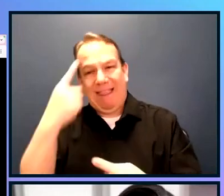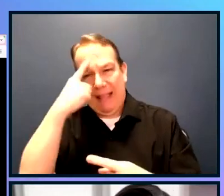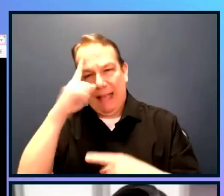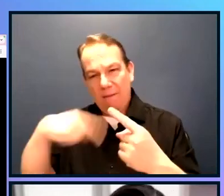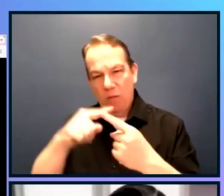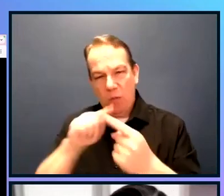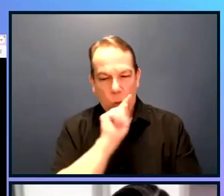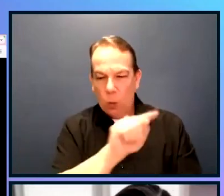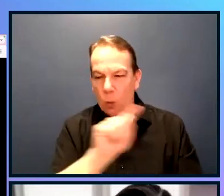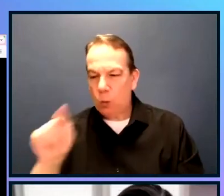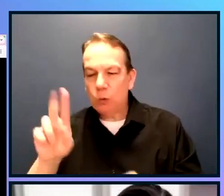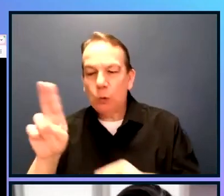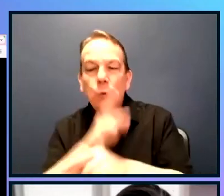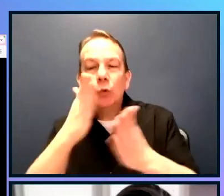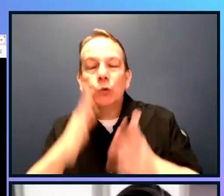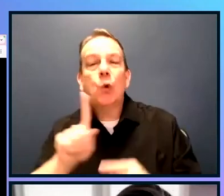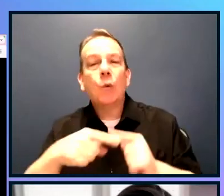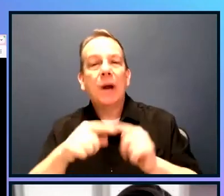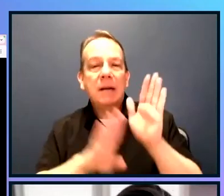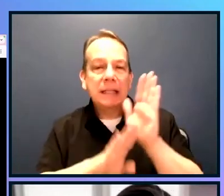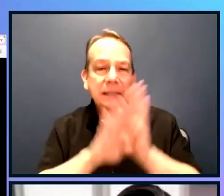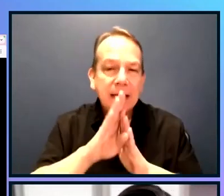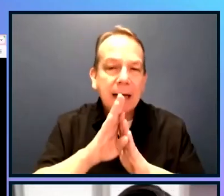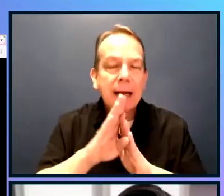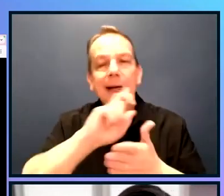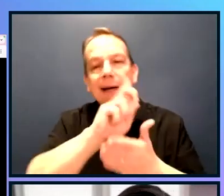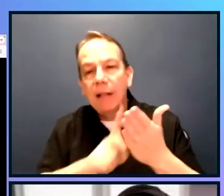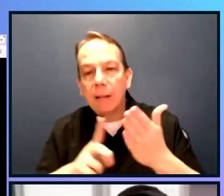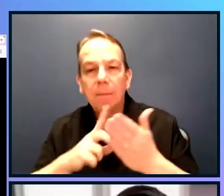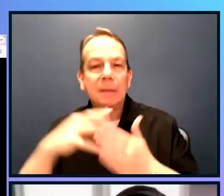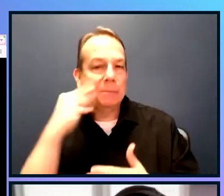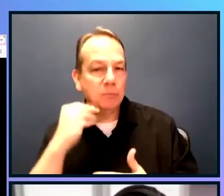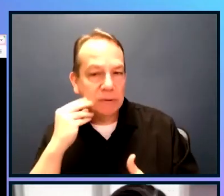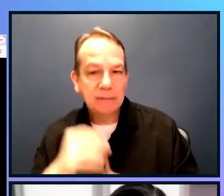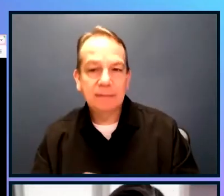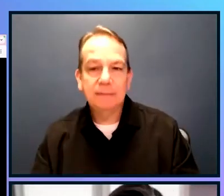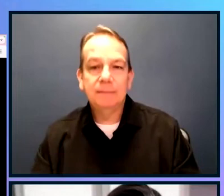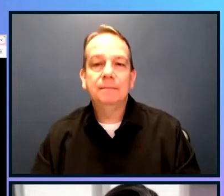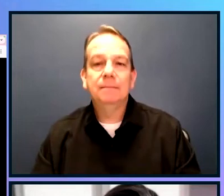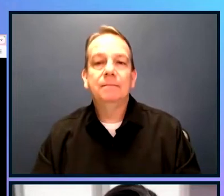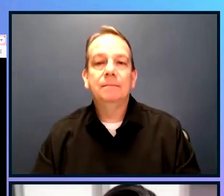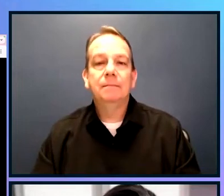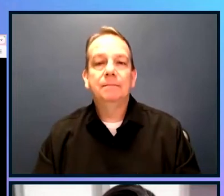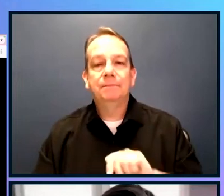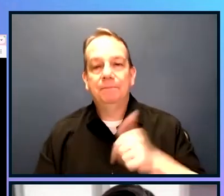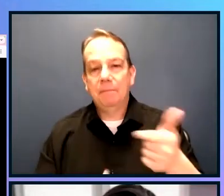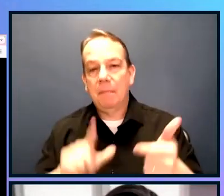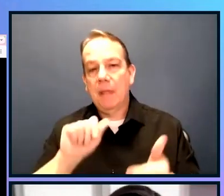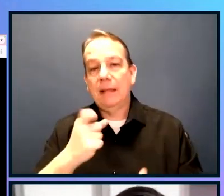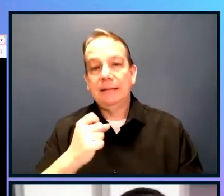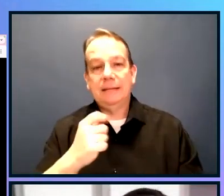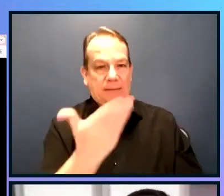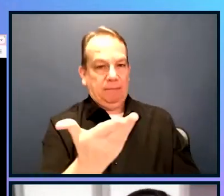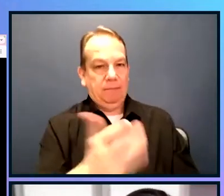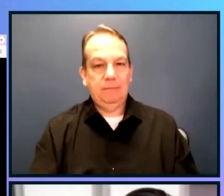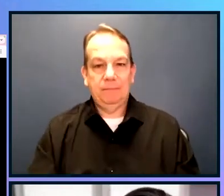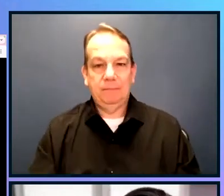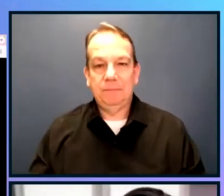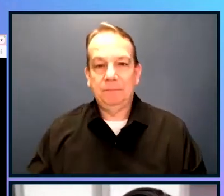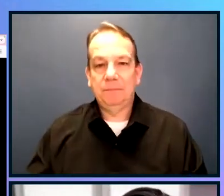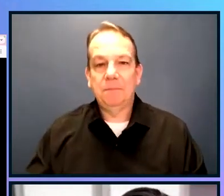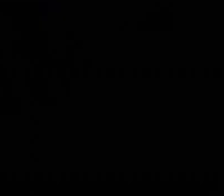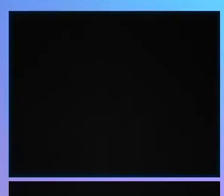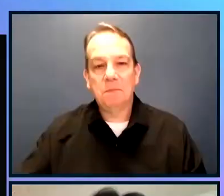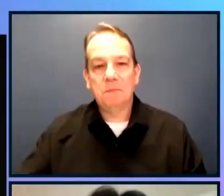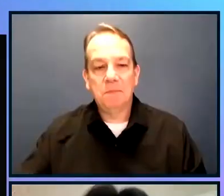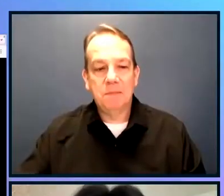users when I design or develop experiences. On to Alexis. Thanks, Catherine.